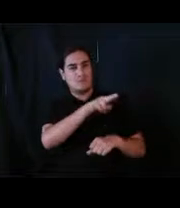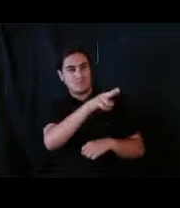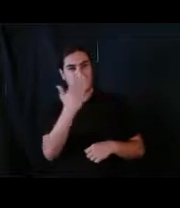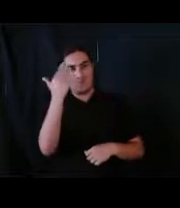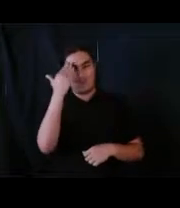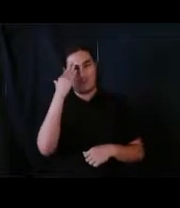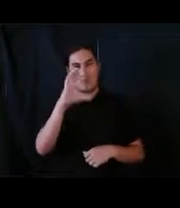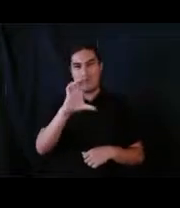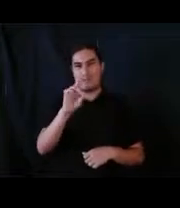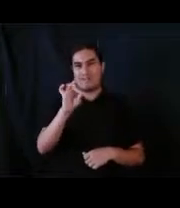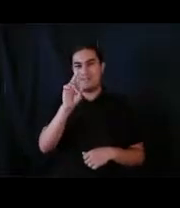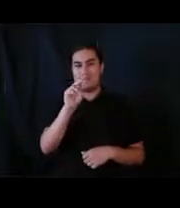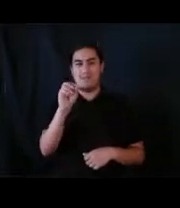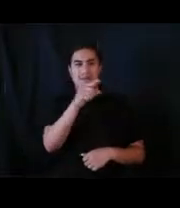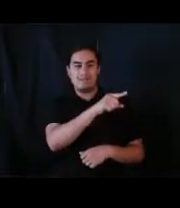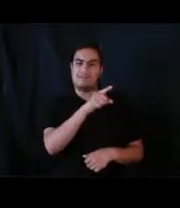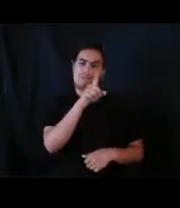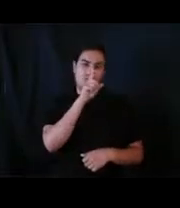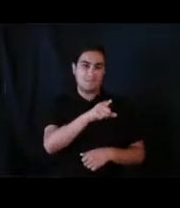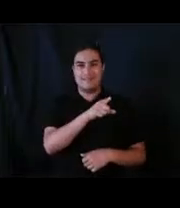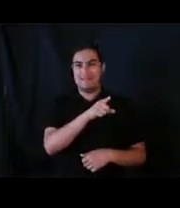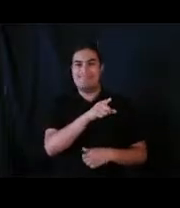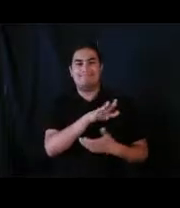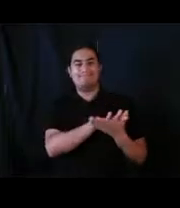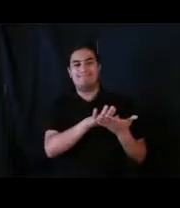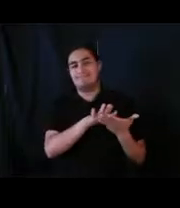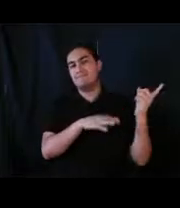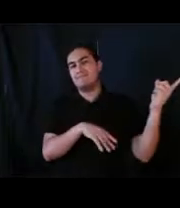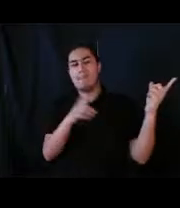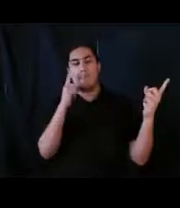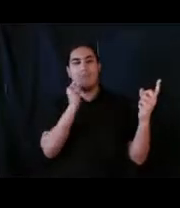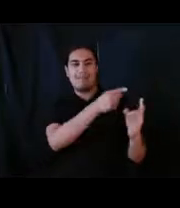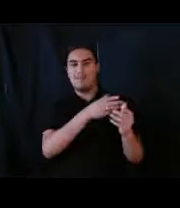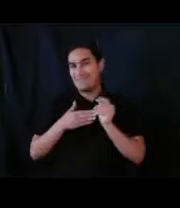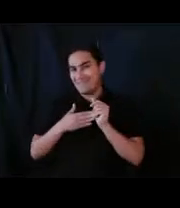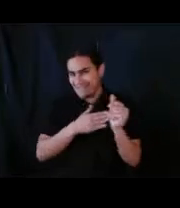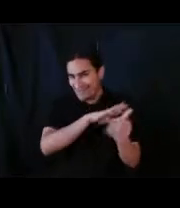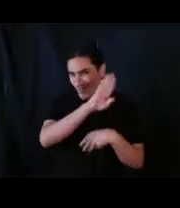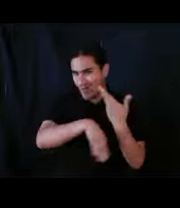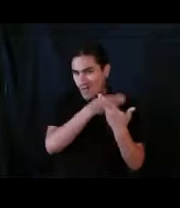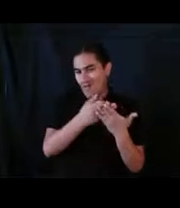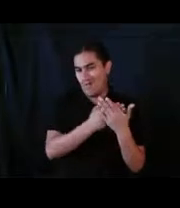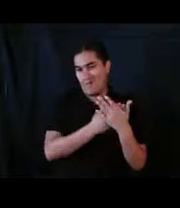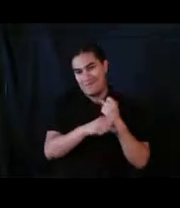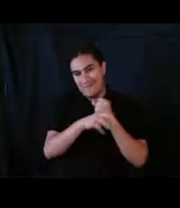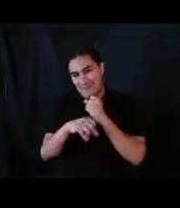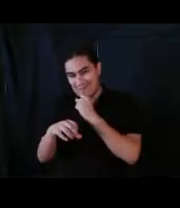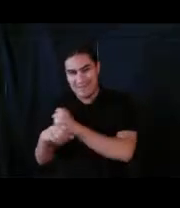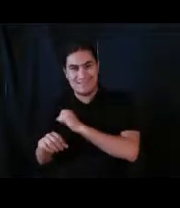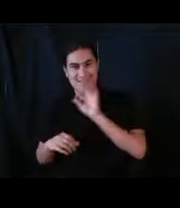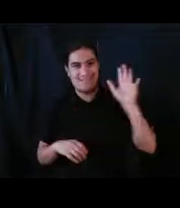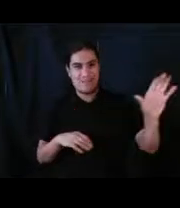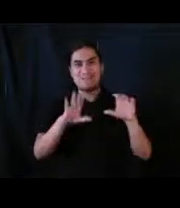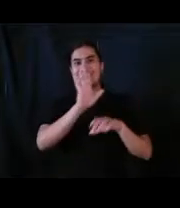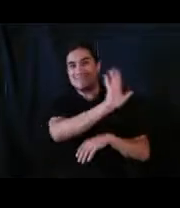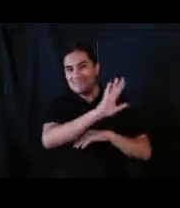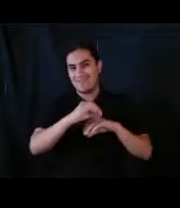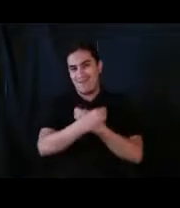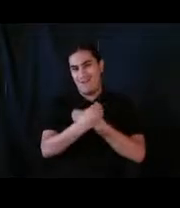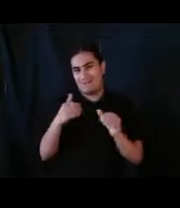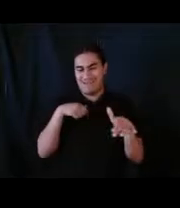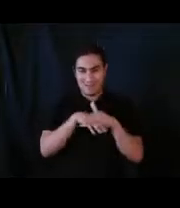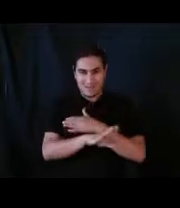sir cardino is uh far too modest because in fact he was leading those campaigns in each case that was his office i walked into and he was